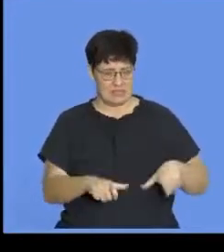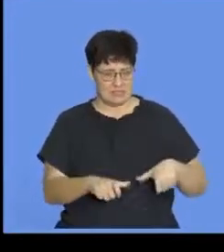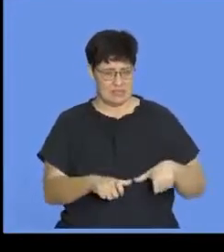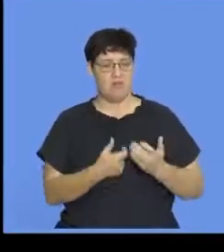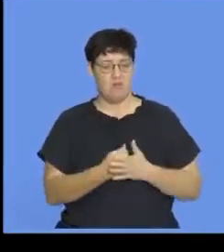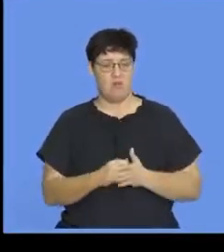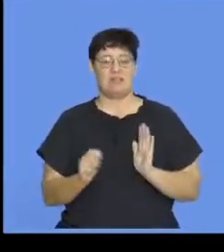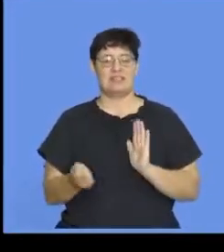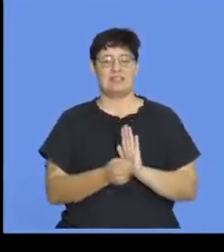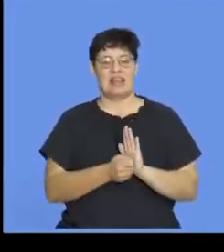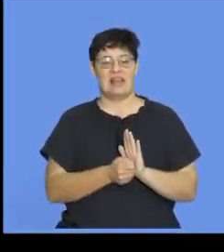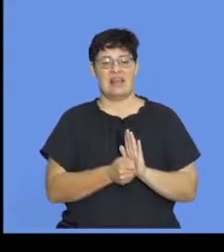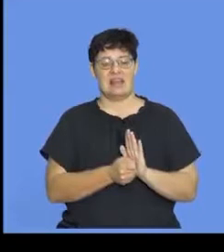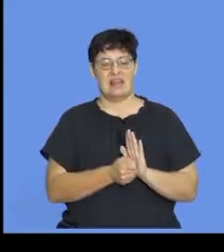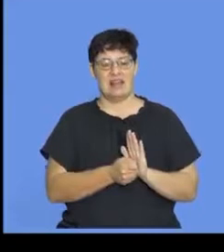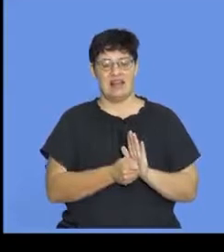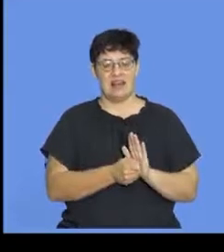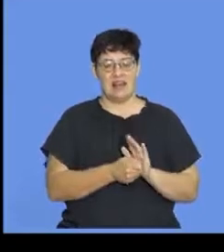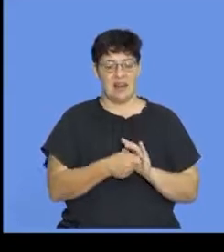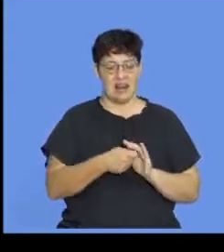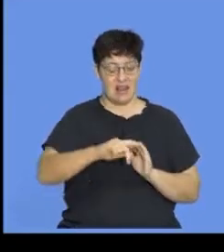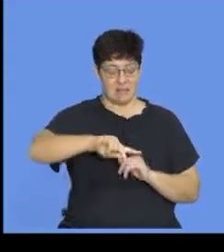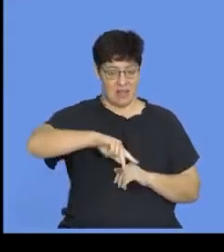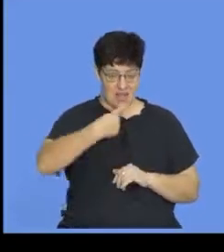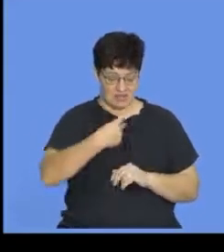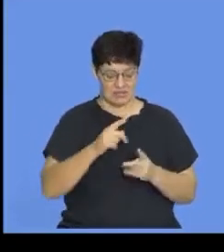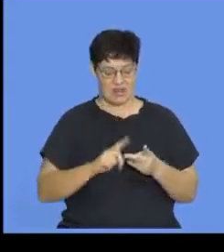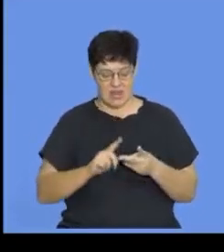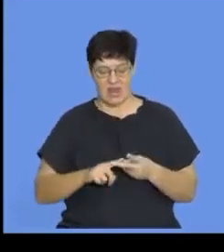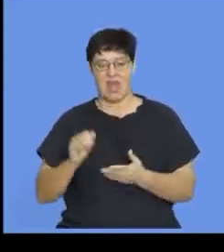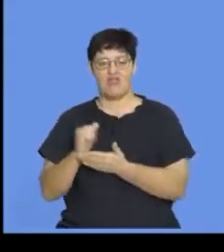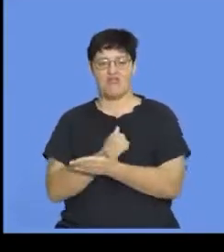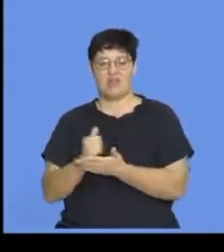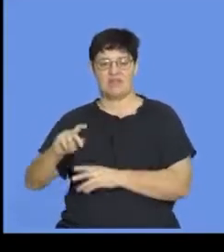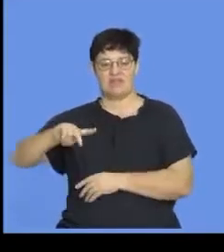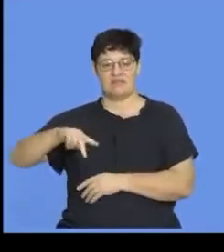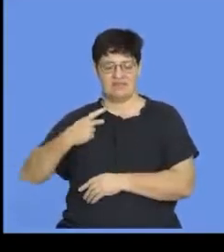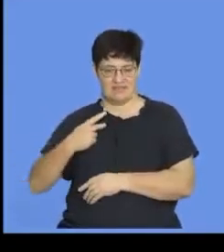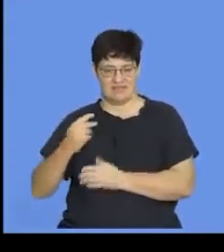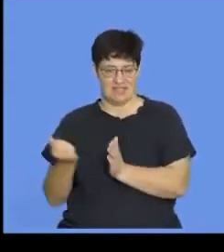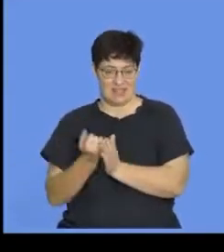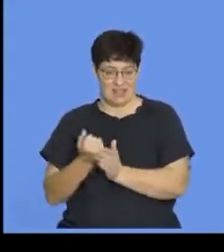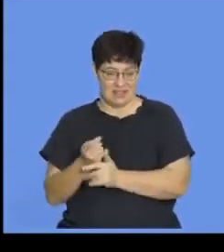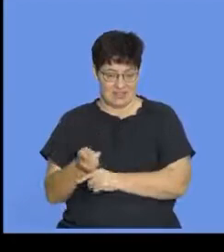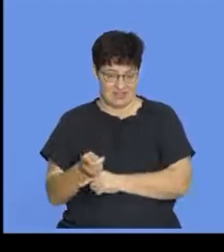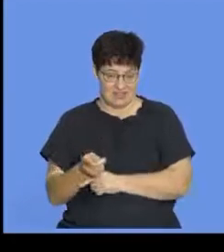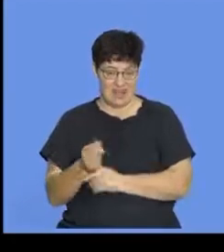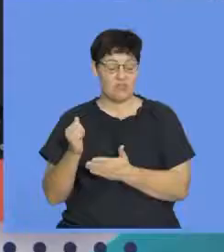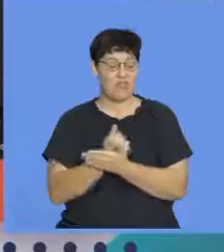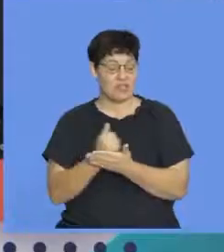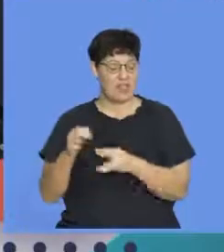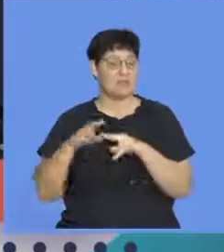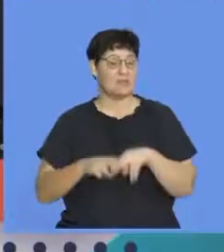cash sale and the credit sale. Remember, just a quick recap, the credit sale was